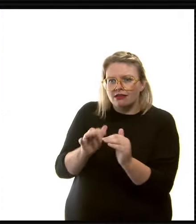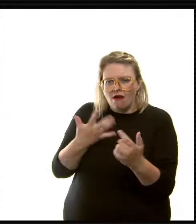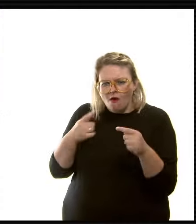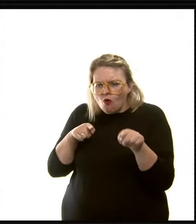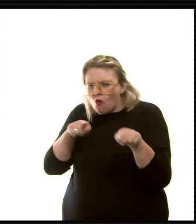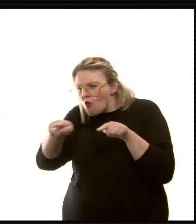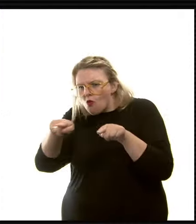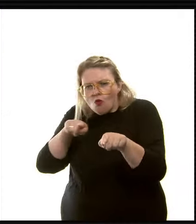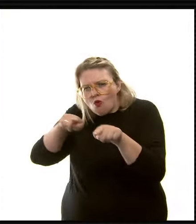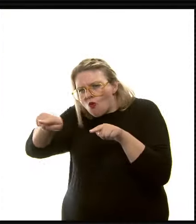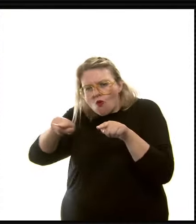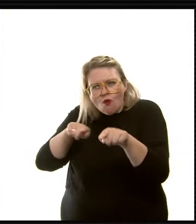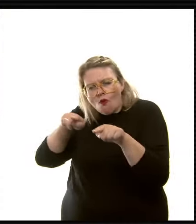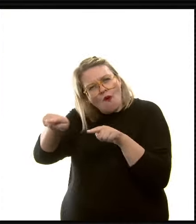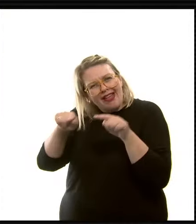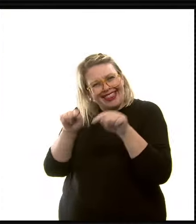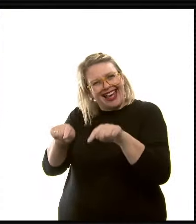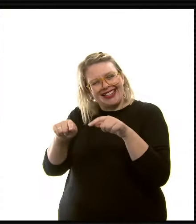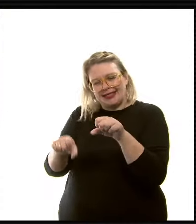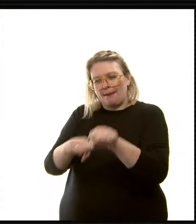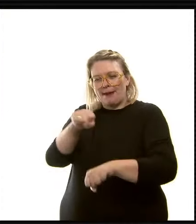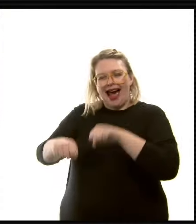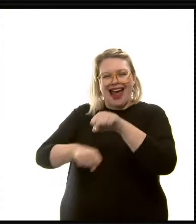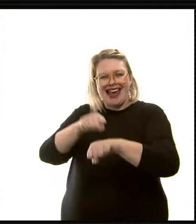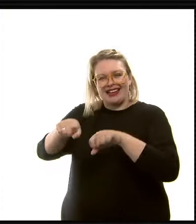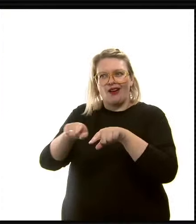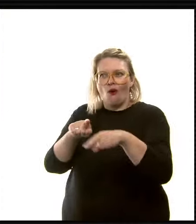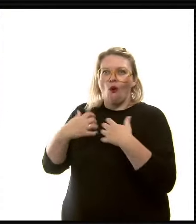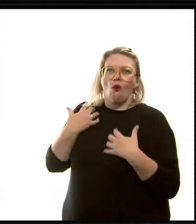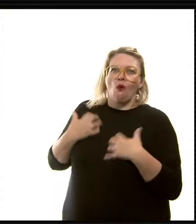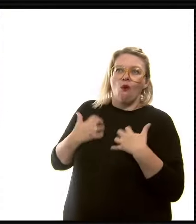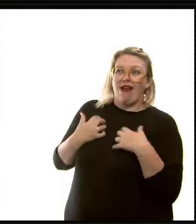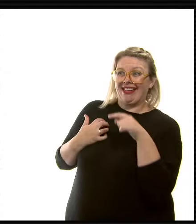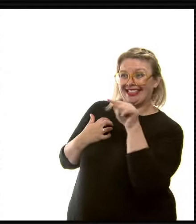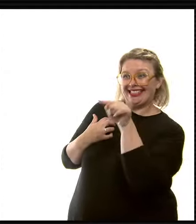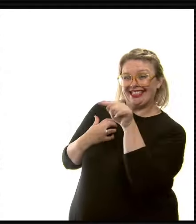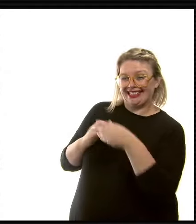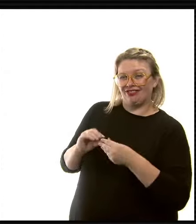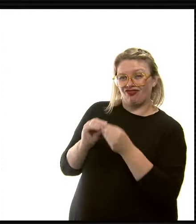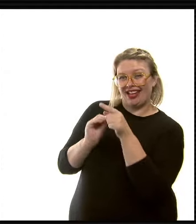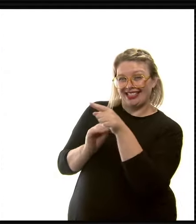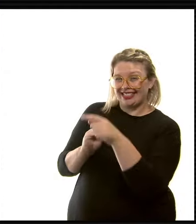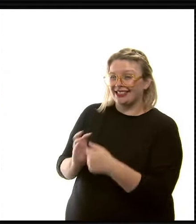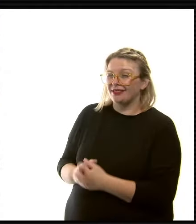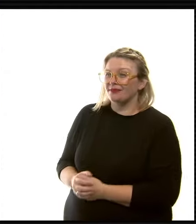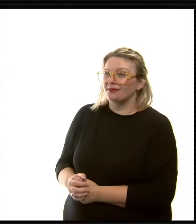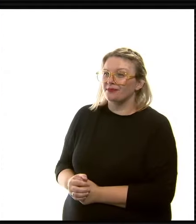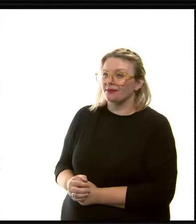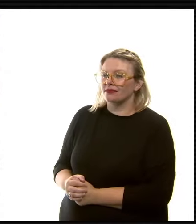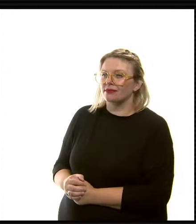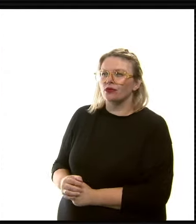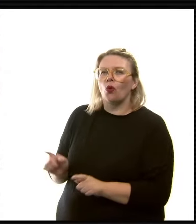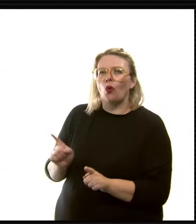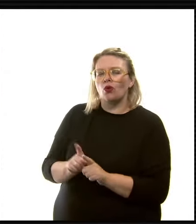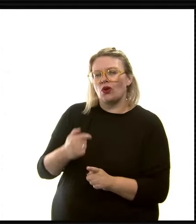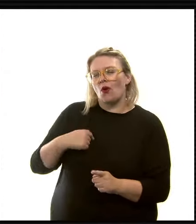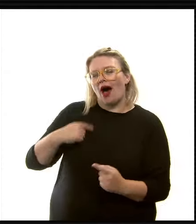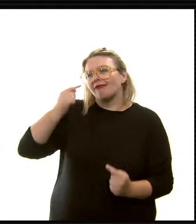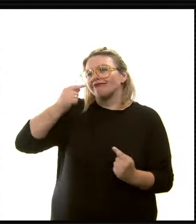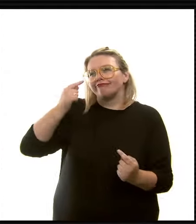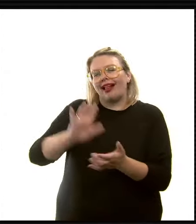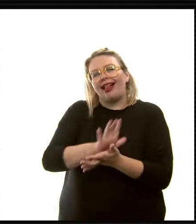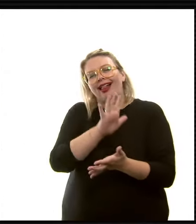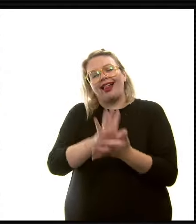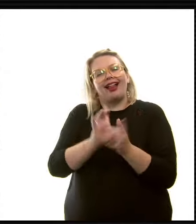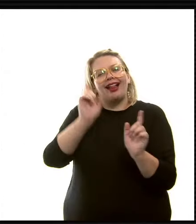bikes. You get on your bikes and you race, and there's that exhilaration that you feel. Also, I'm very whimsical in my thoughts and always